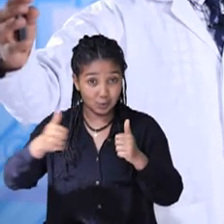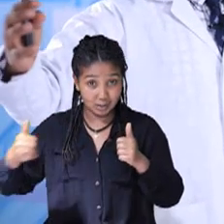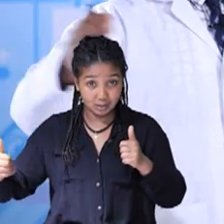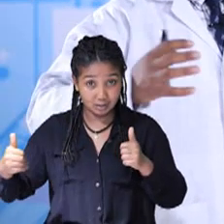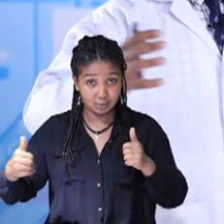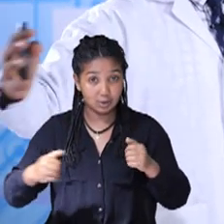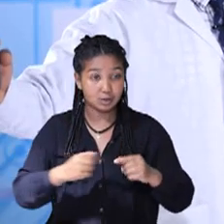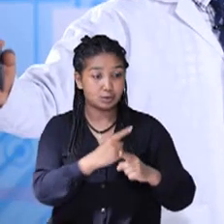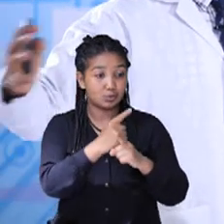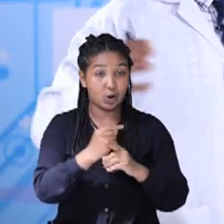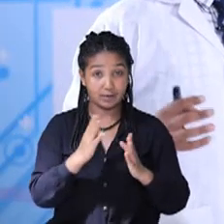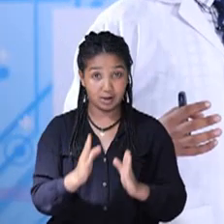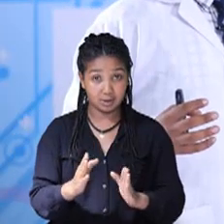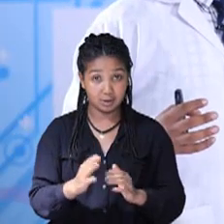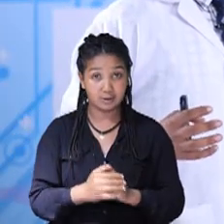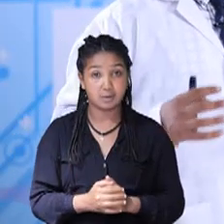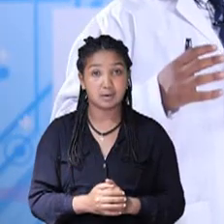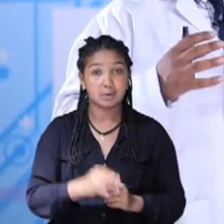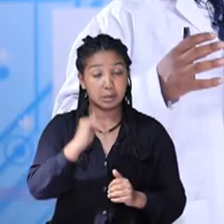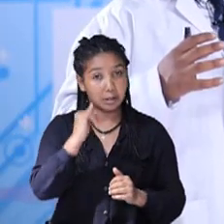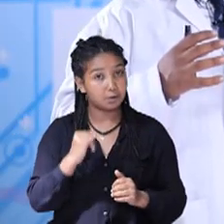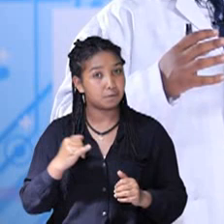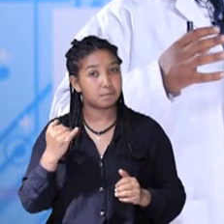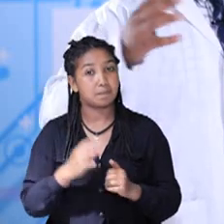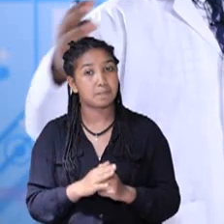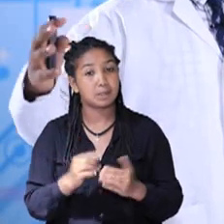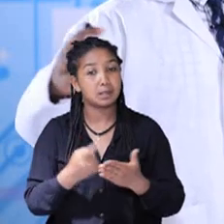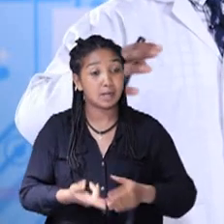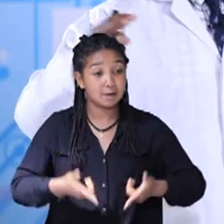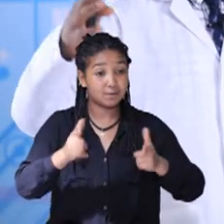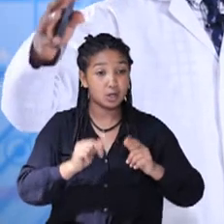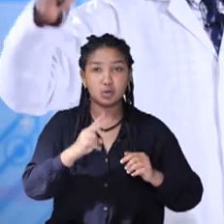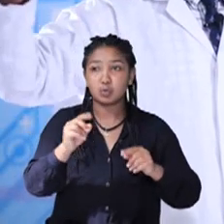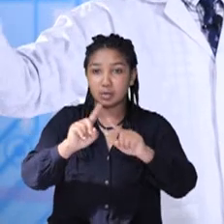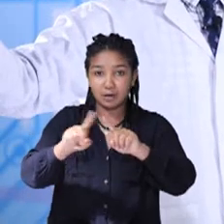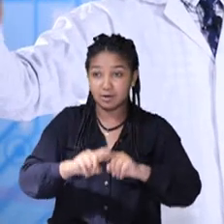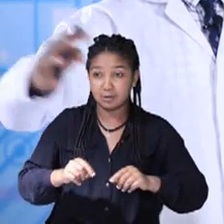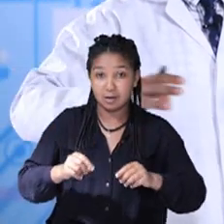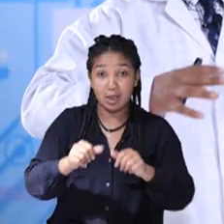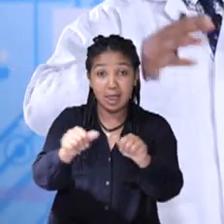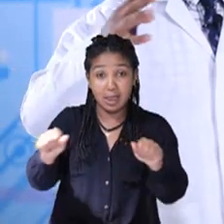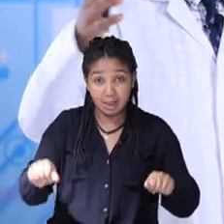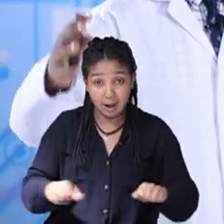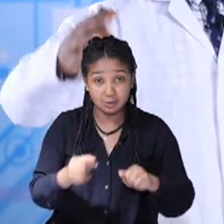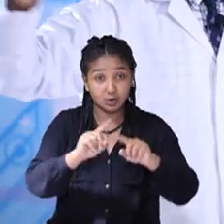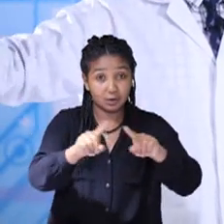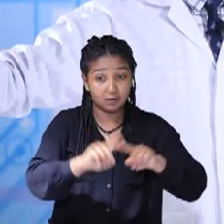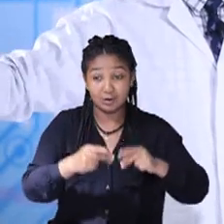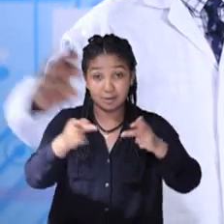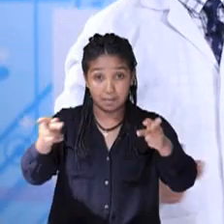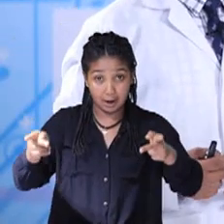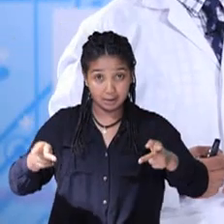isolated geographically, if they live in two different areas or in two